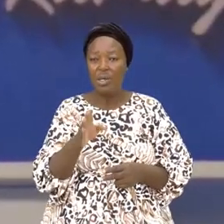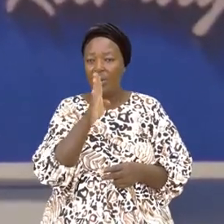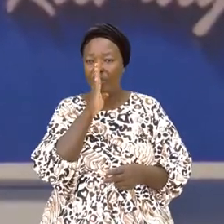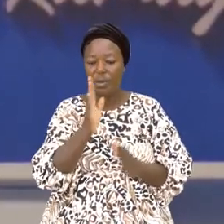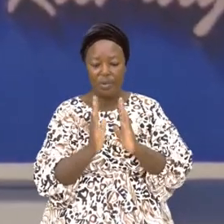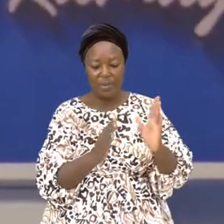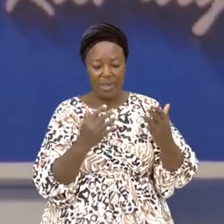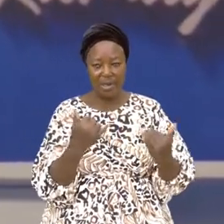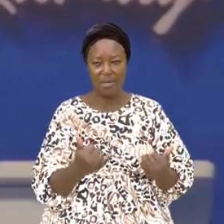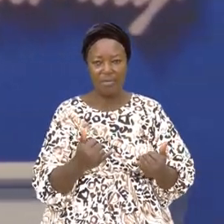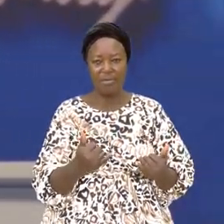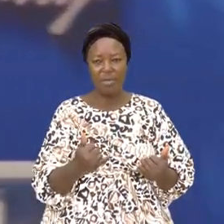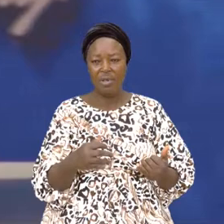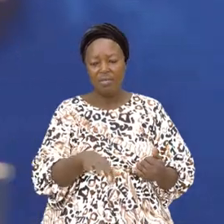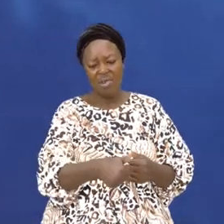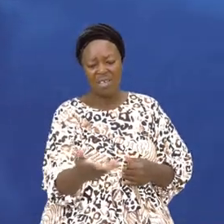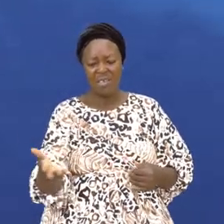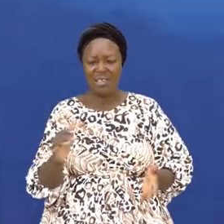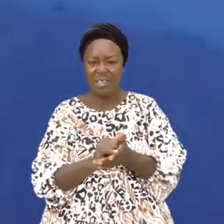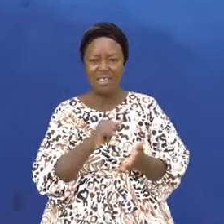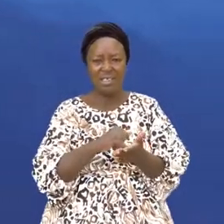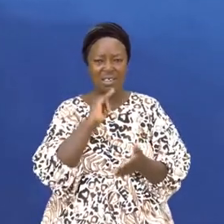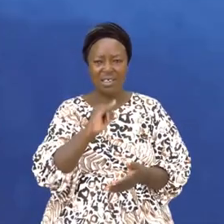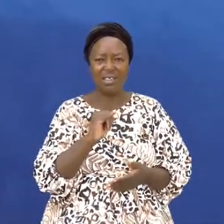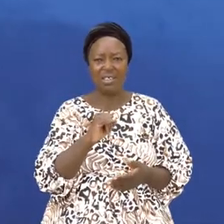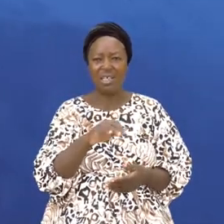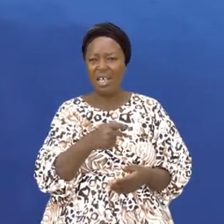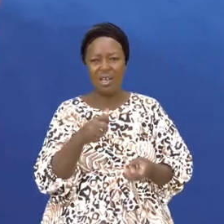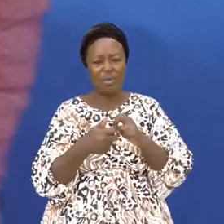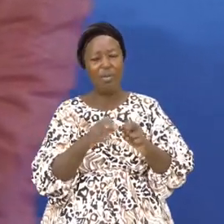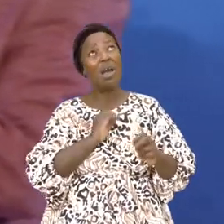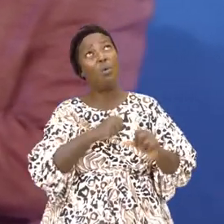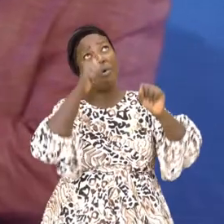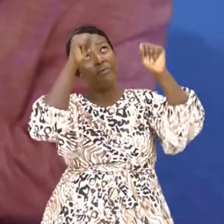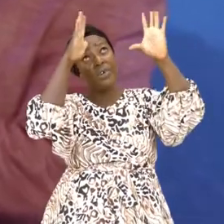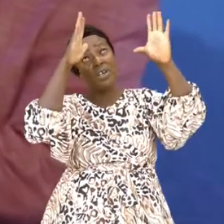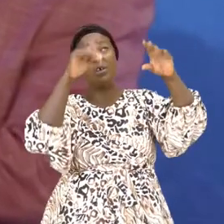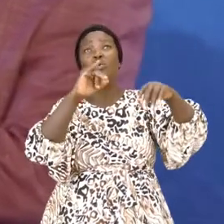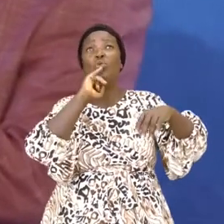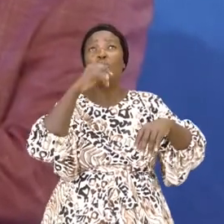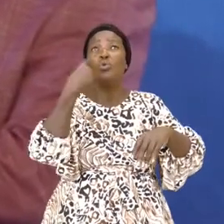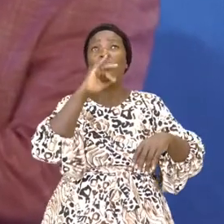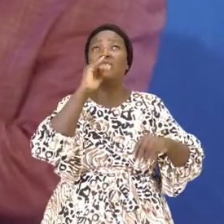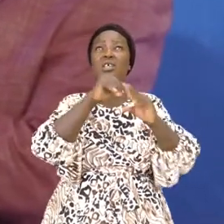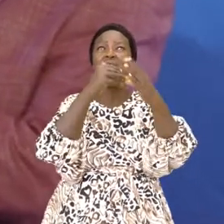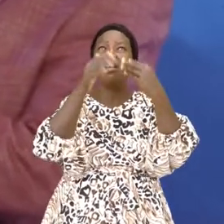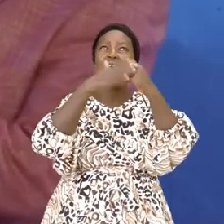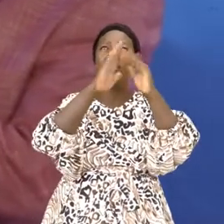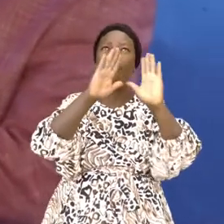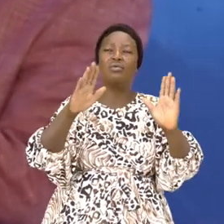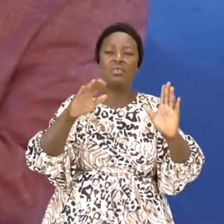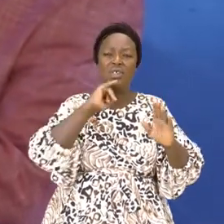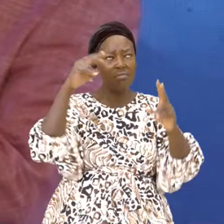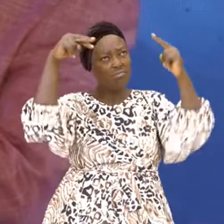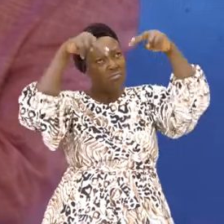now. Whatever the challenge is, our Father who art in heaven is